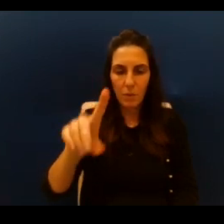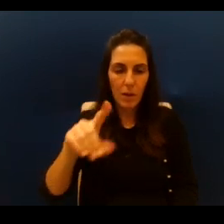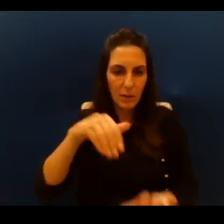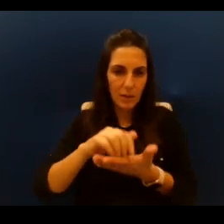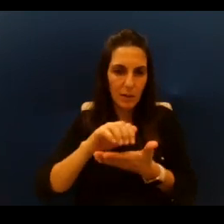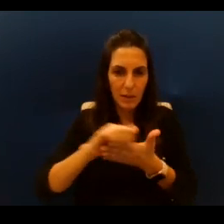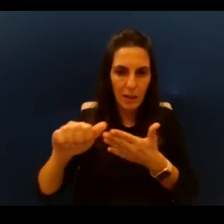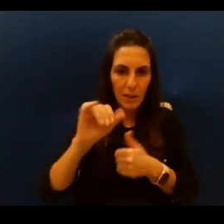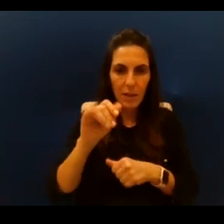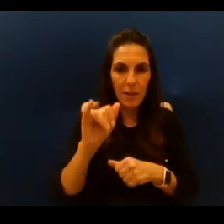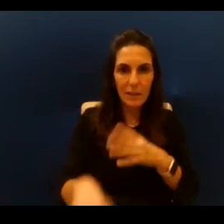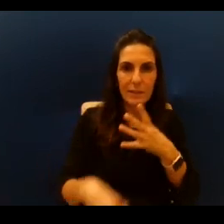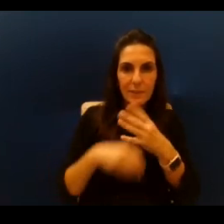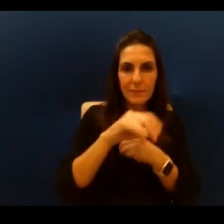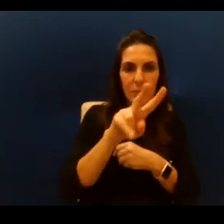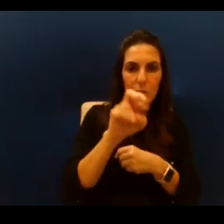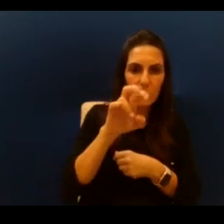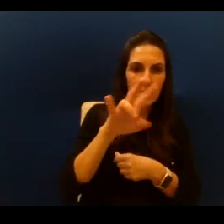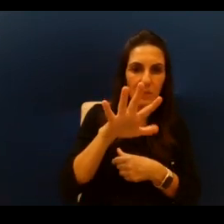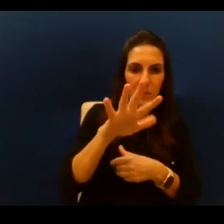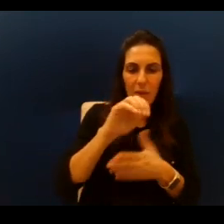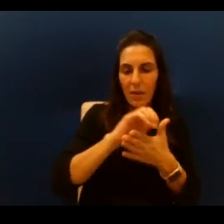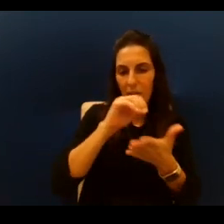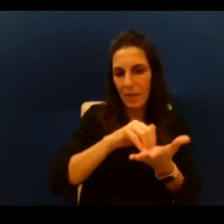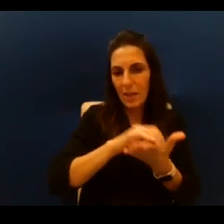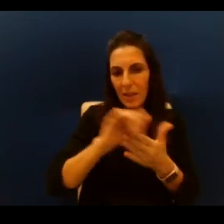the $275,000, is part of the